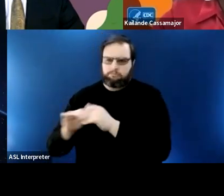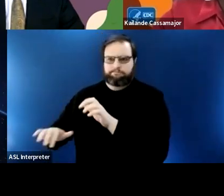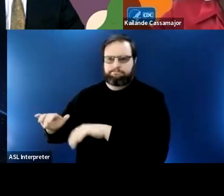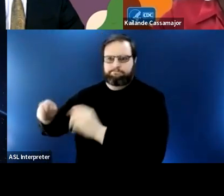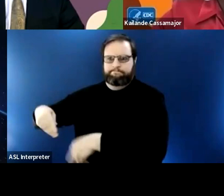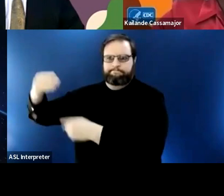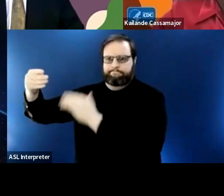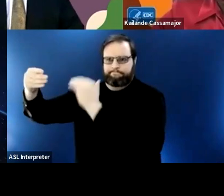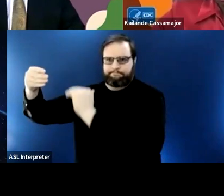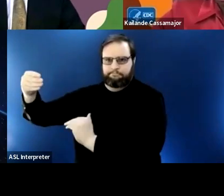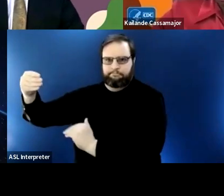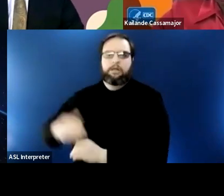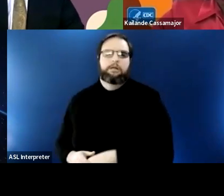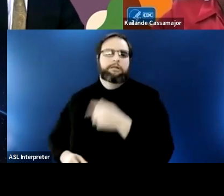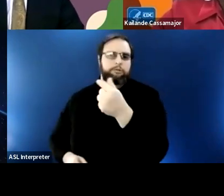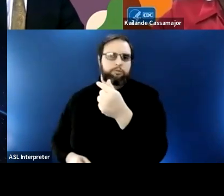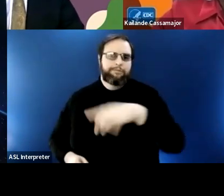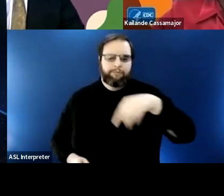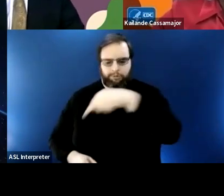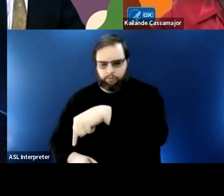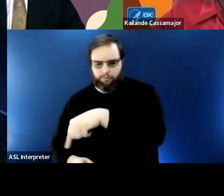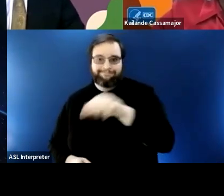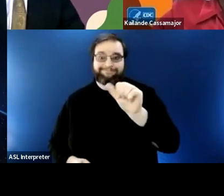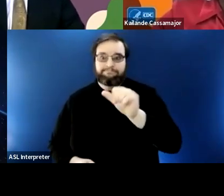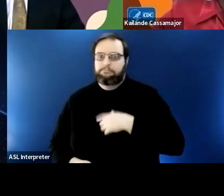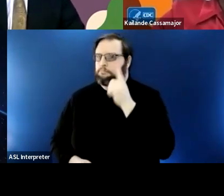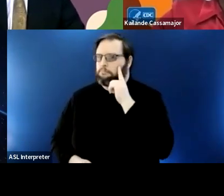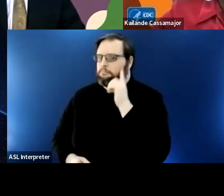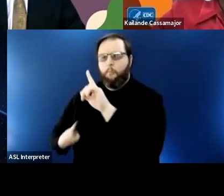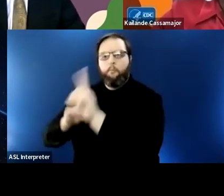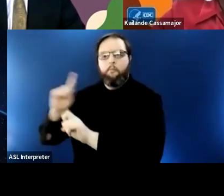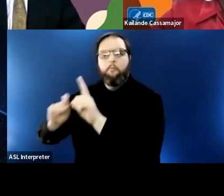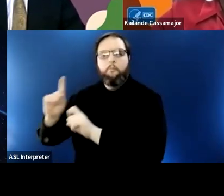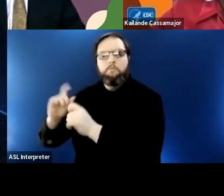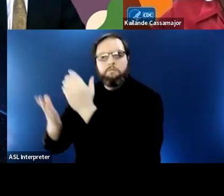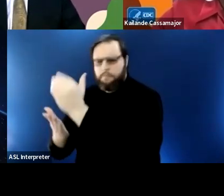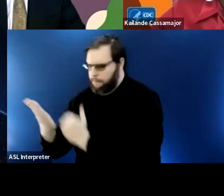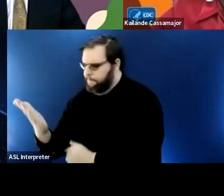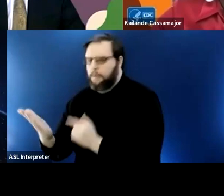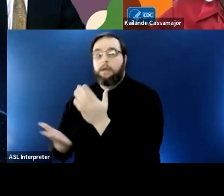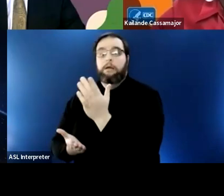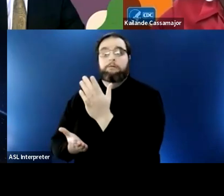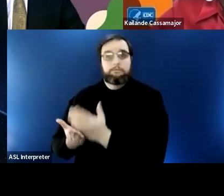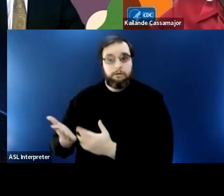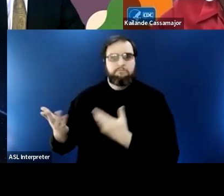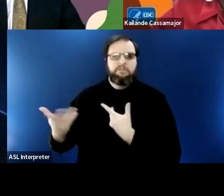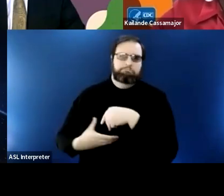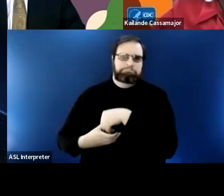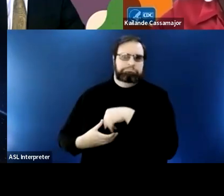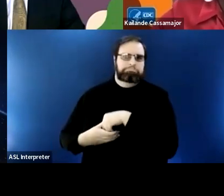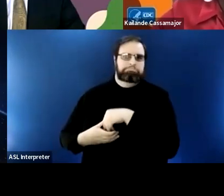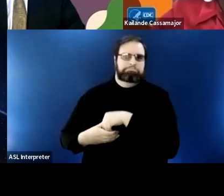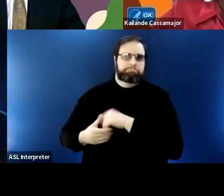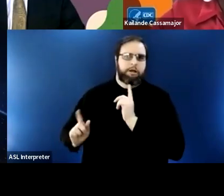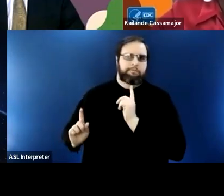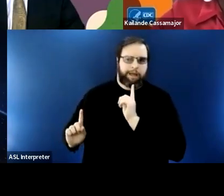just the Q&A, I'm sorry, just to see if there are questions here. There are some questions that are sort of internal and we can answer